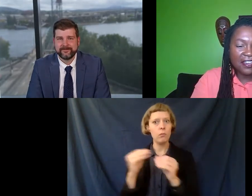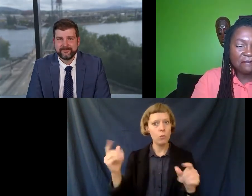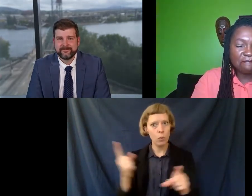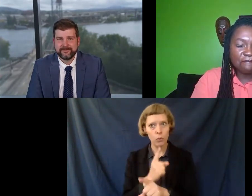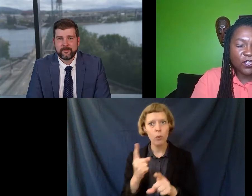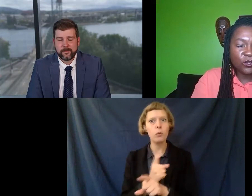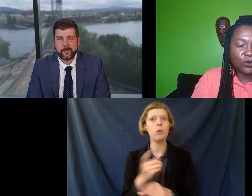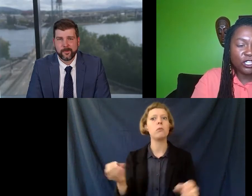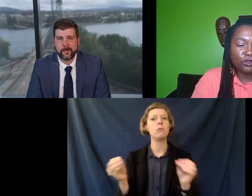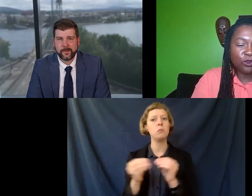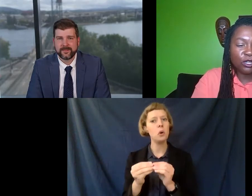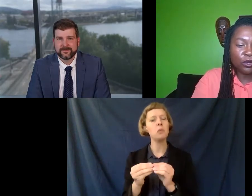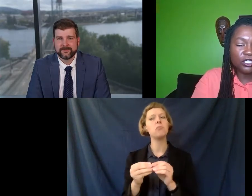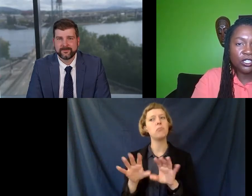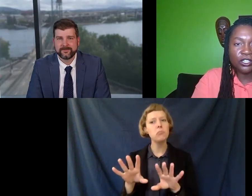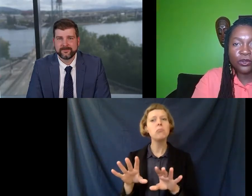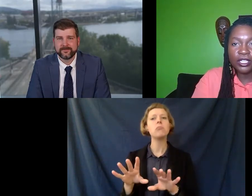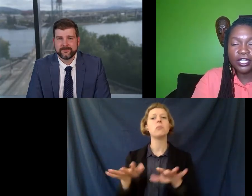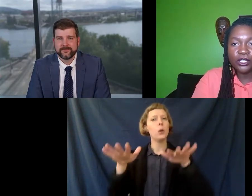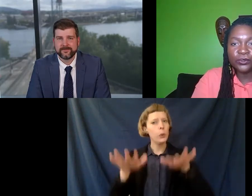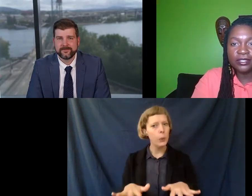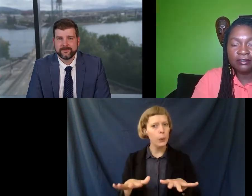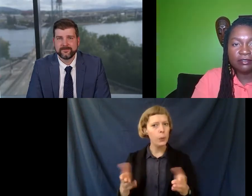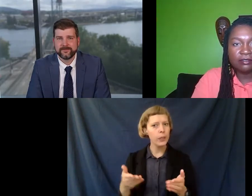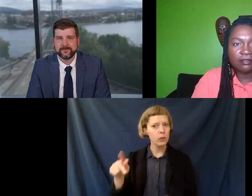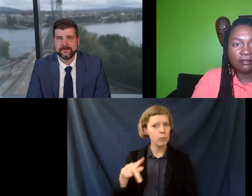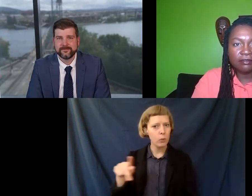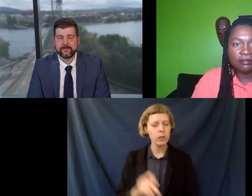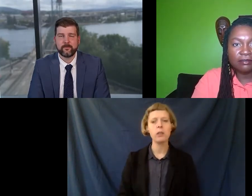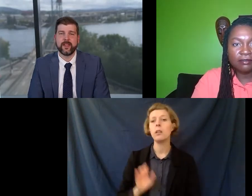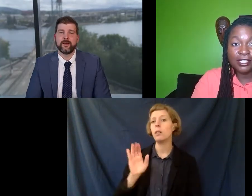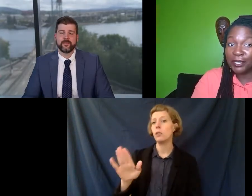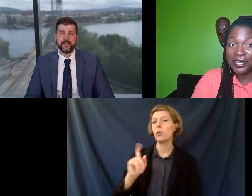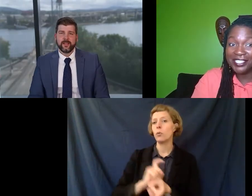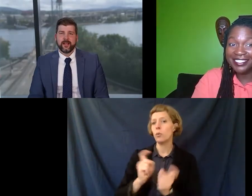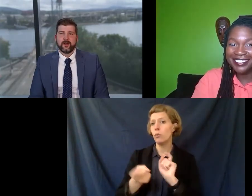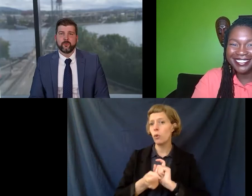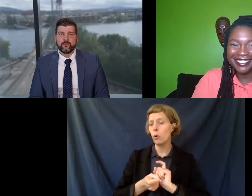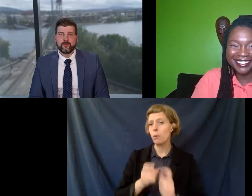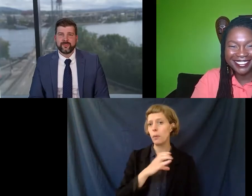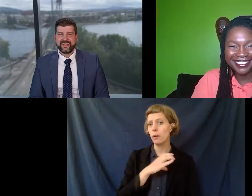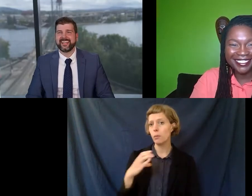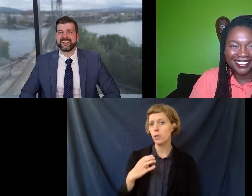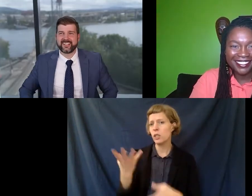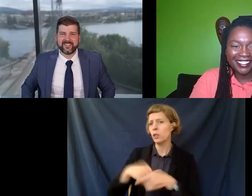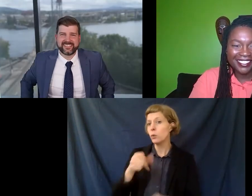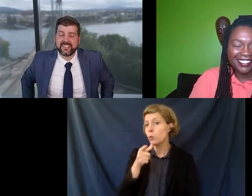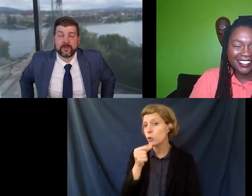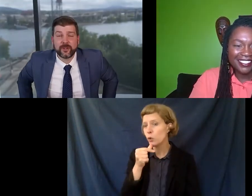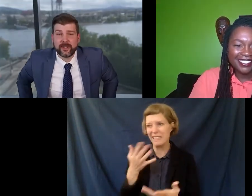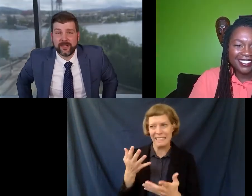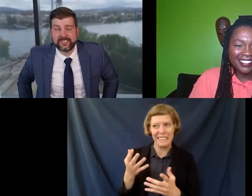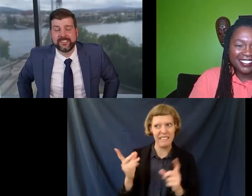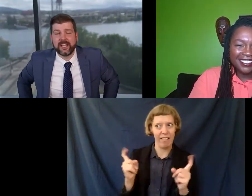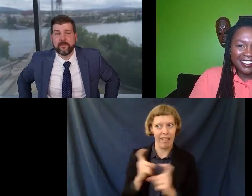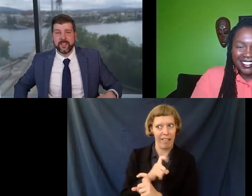business. Who does your reform coalition currently include? Yeah. Big question. Yeah, a lot of questions there, but